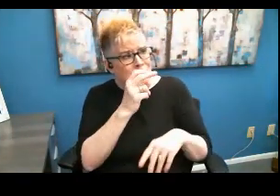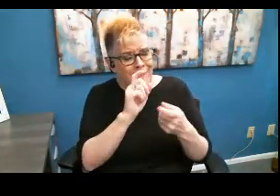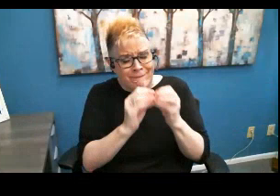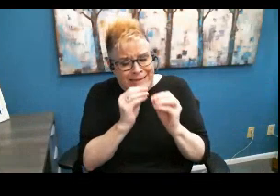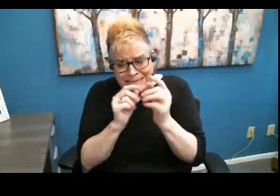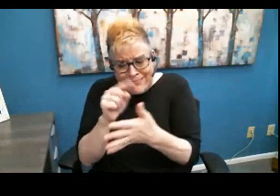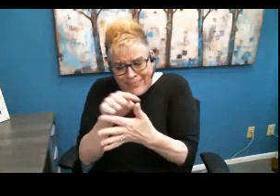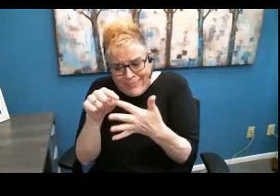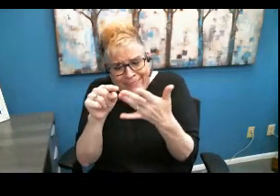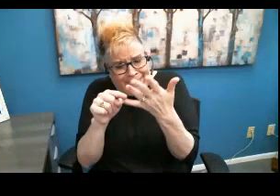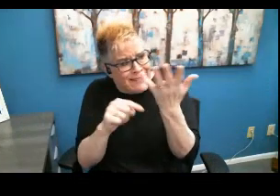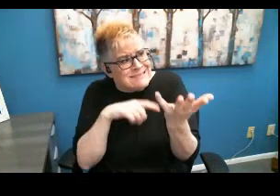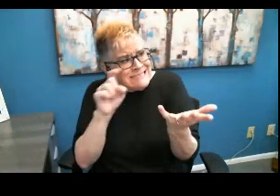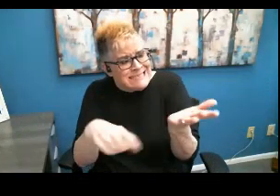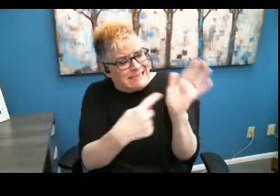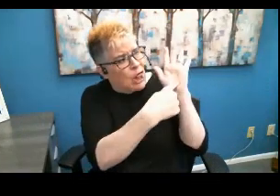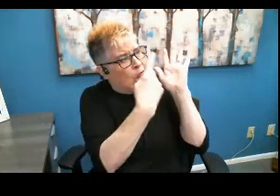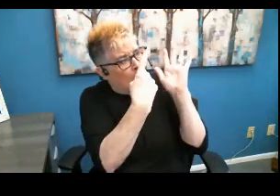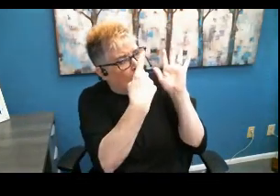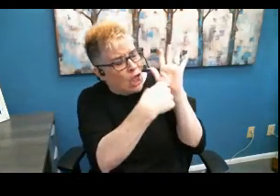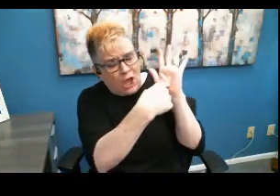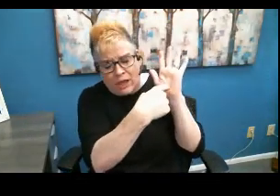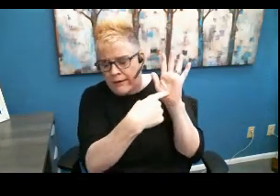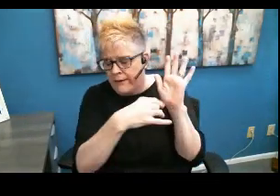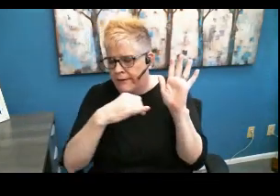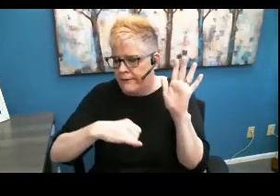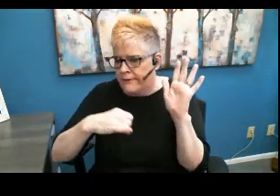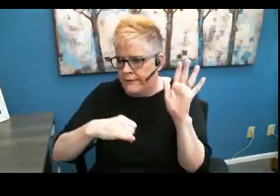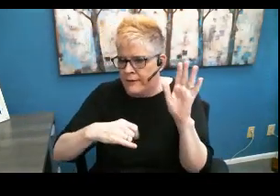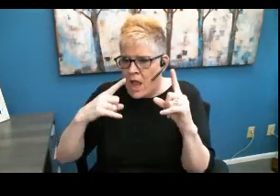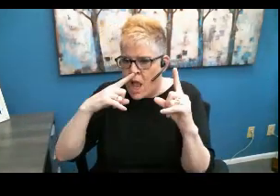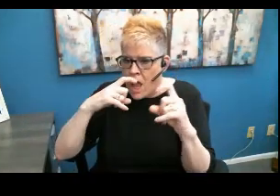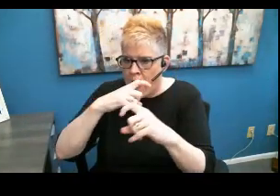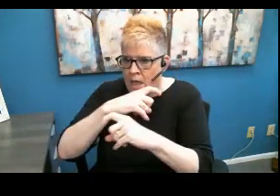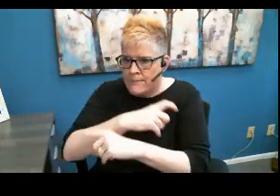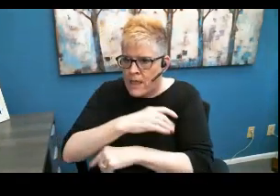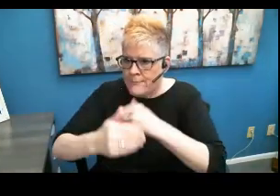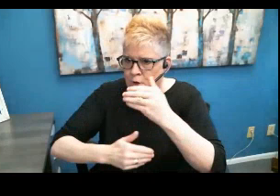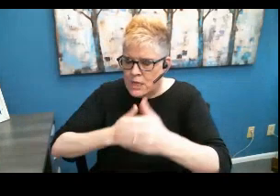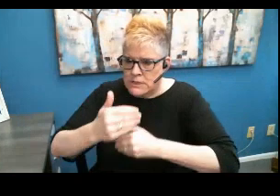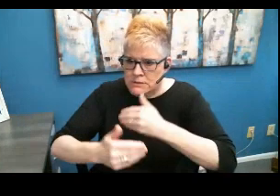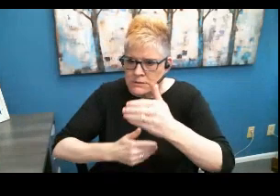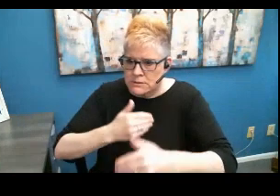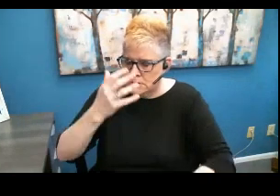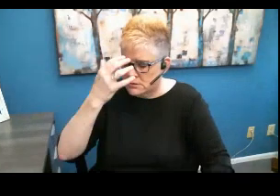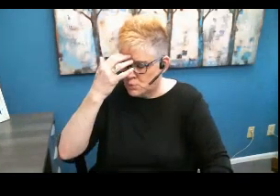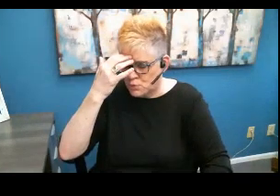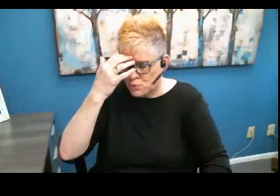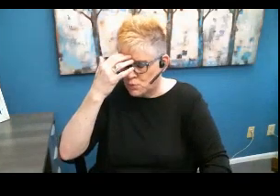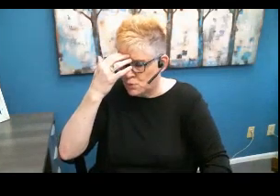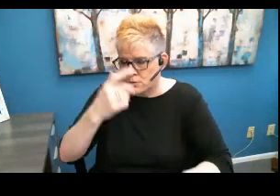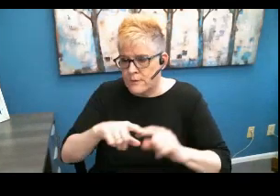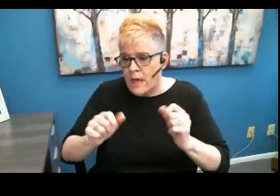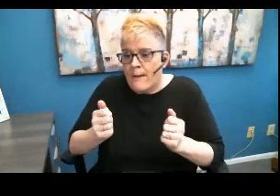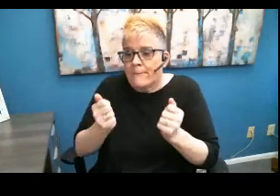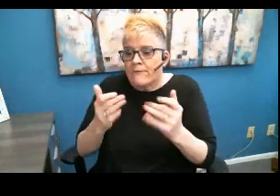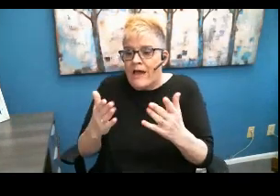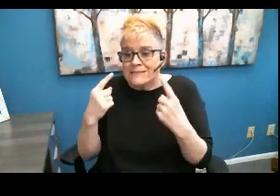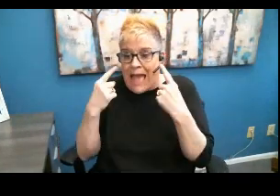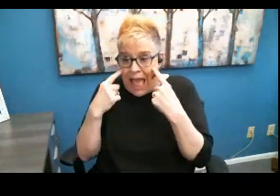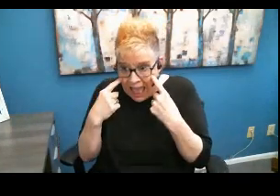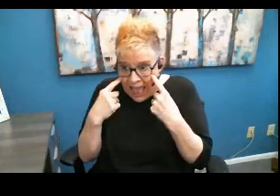back on. Um, it further complicates the process, but it at least provides some eyes and gets a